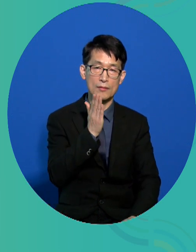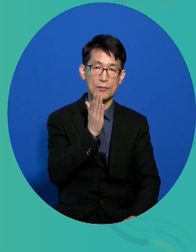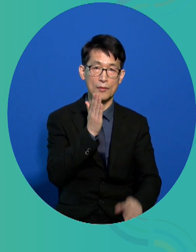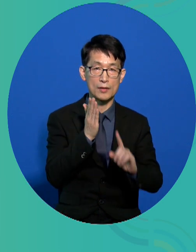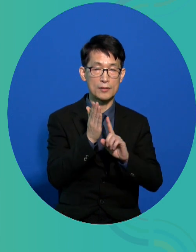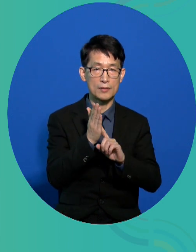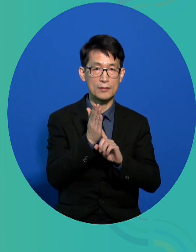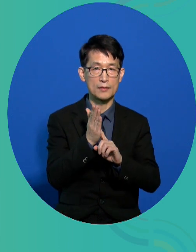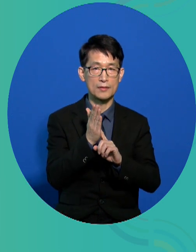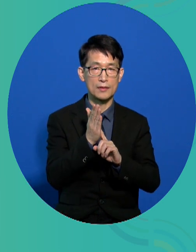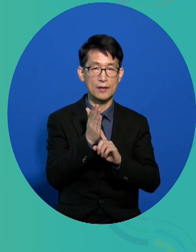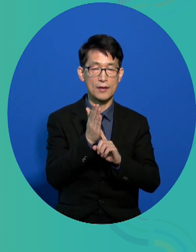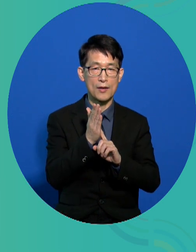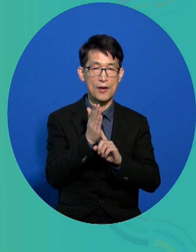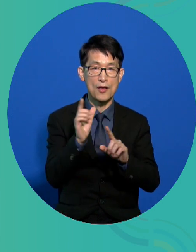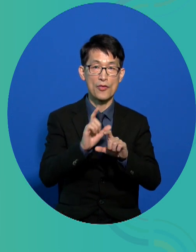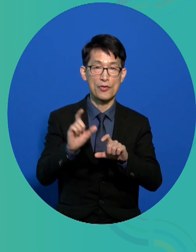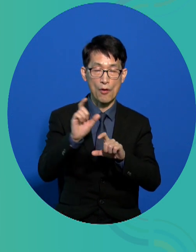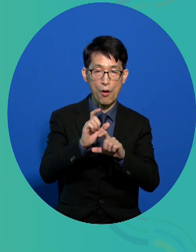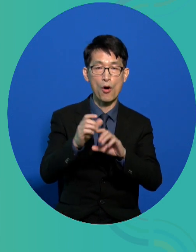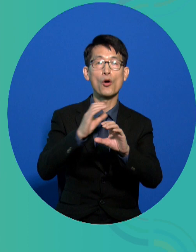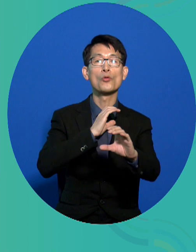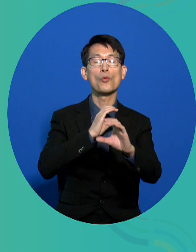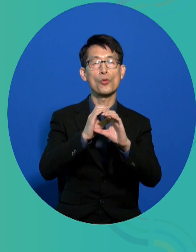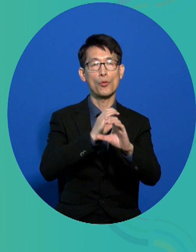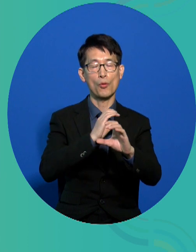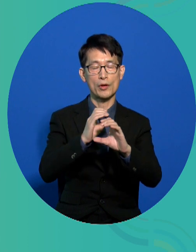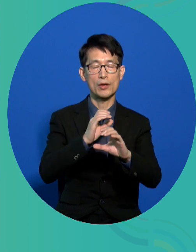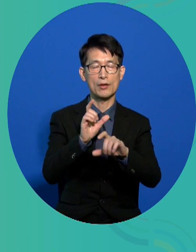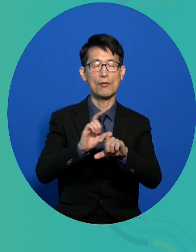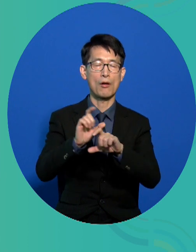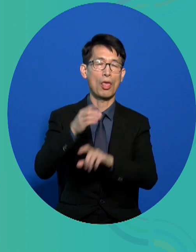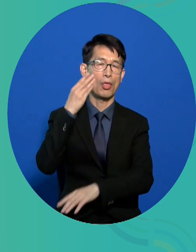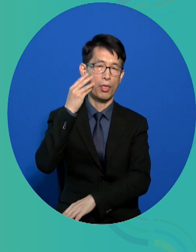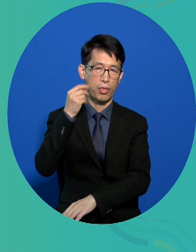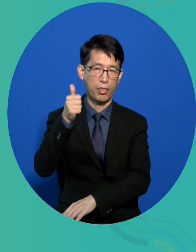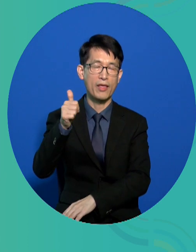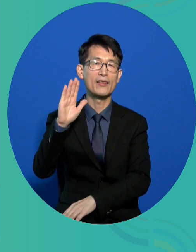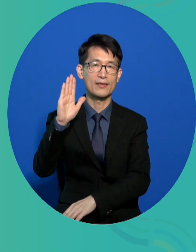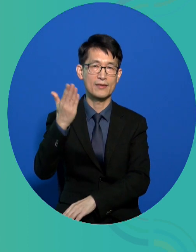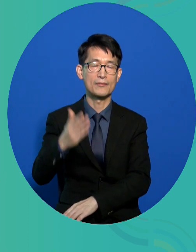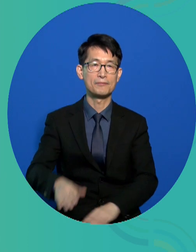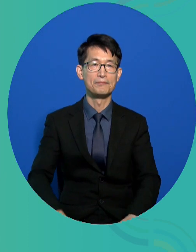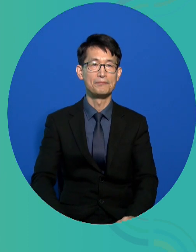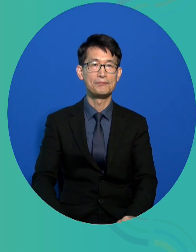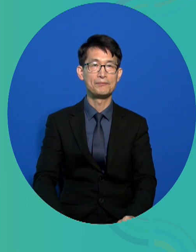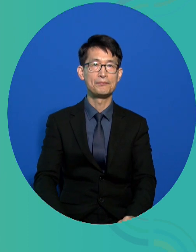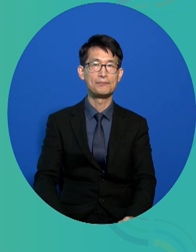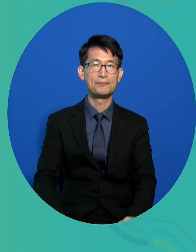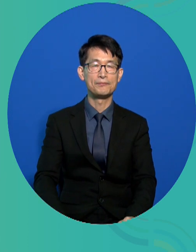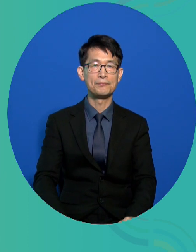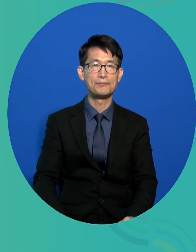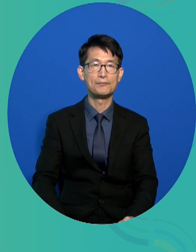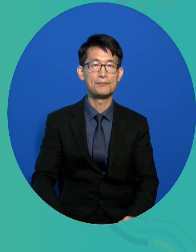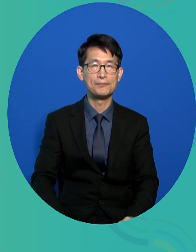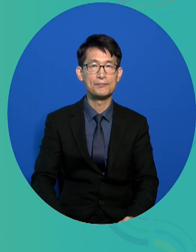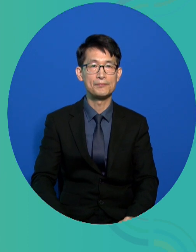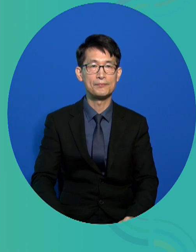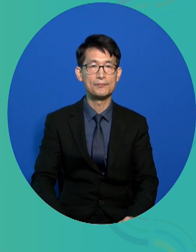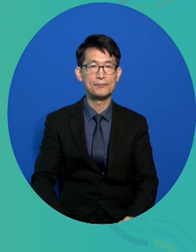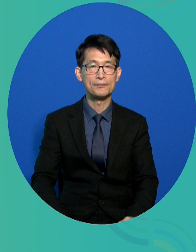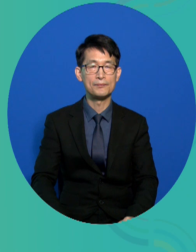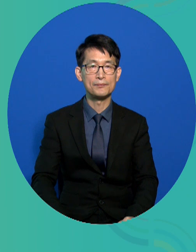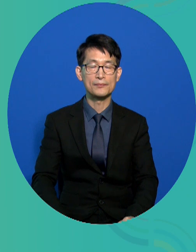together to establish the AUD Social Cooperative, and we now have easier access and more provision